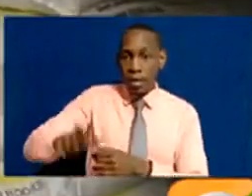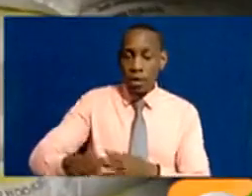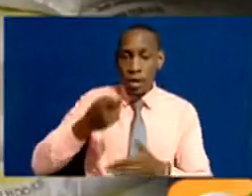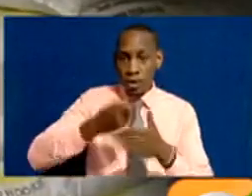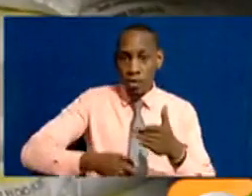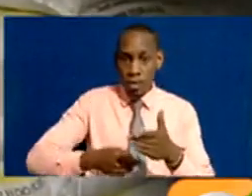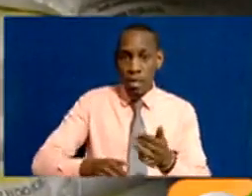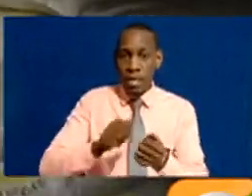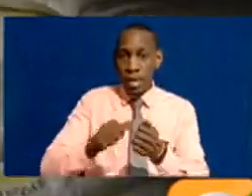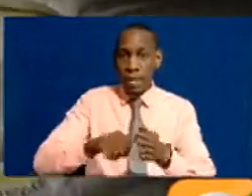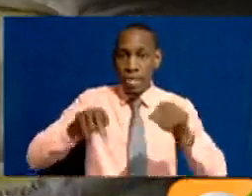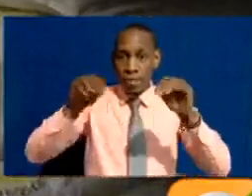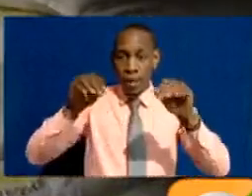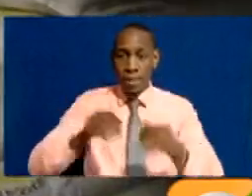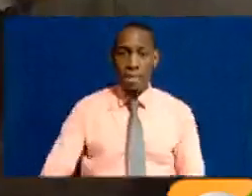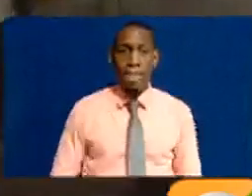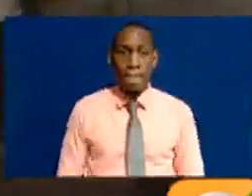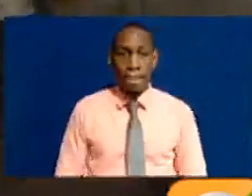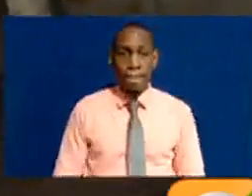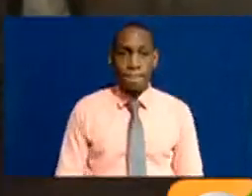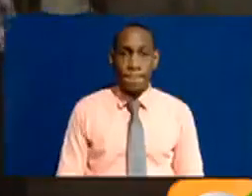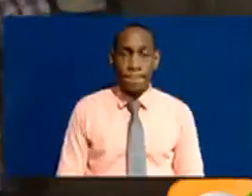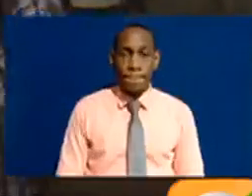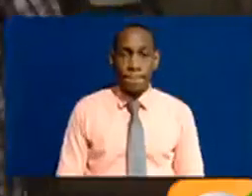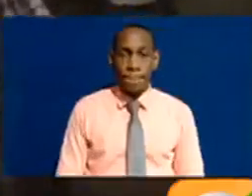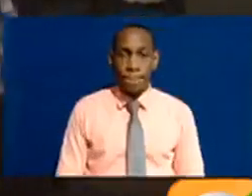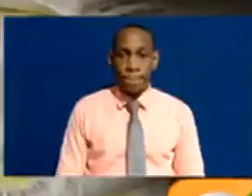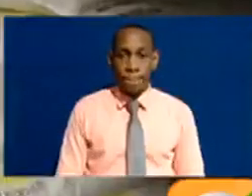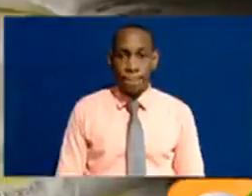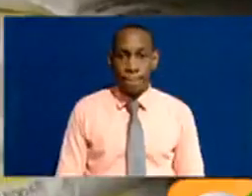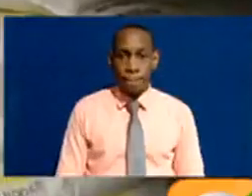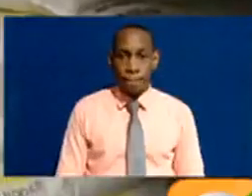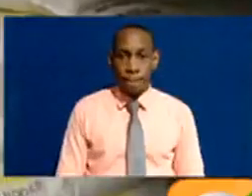price of maize flour. Brenda Wanga, Citizen TV, Nairobi.